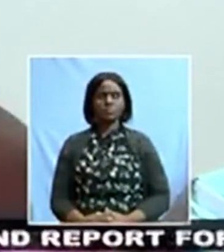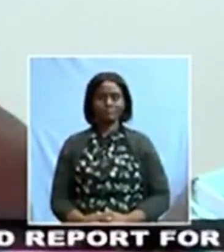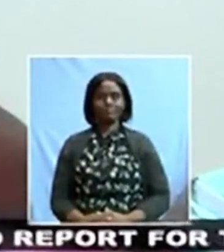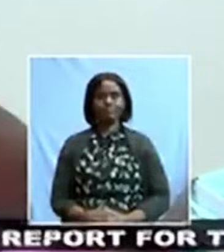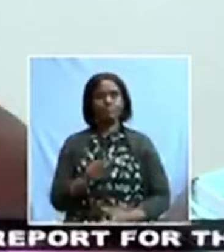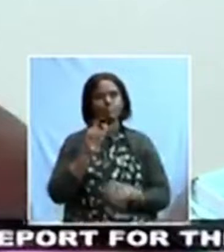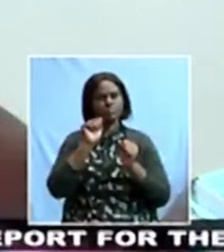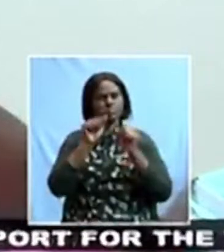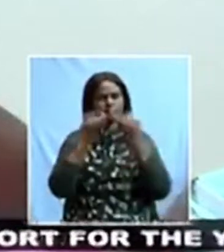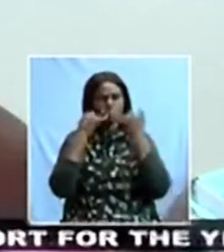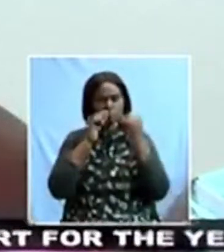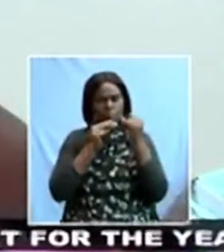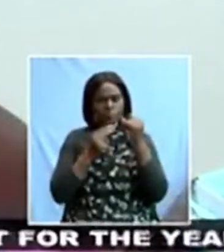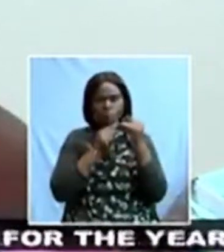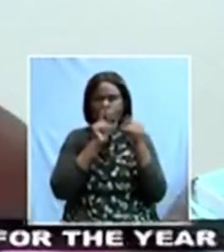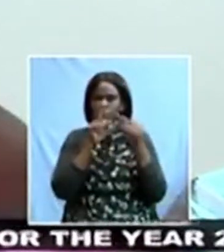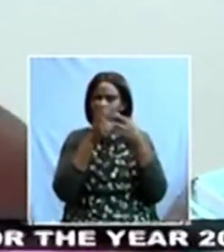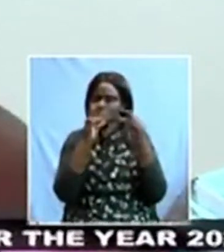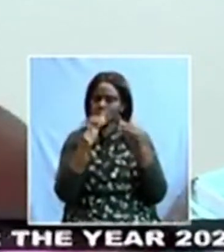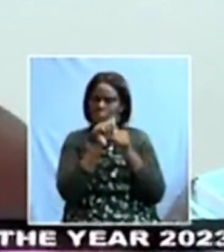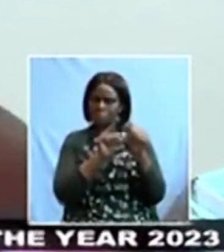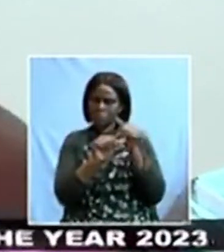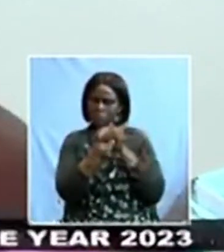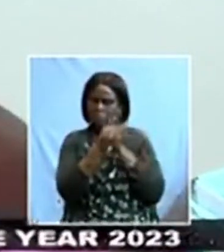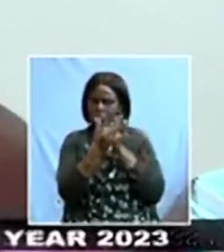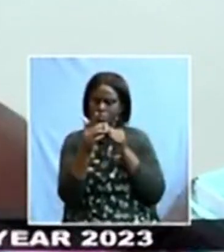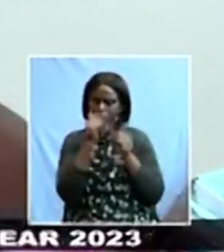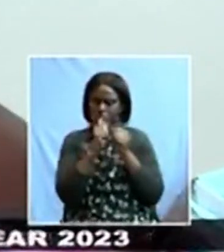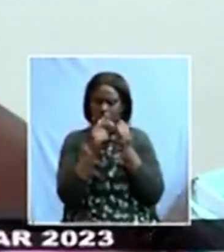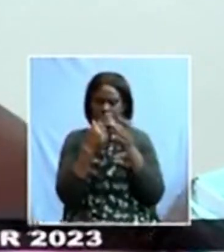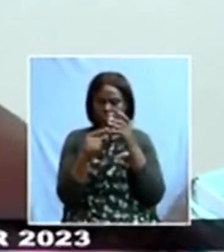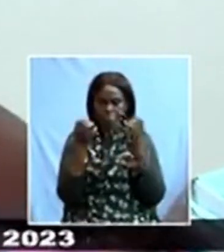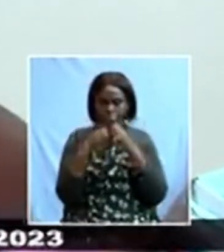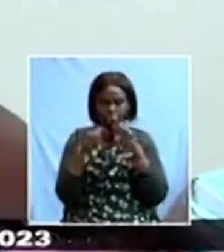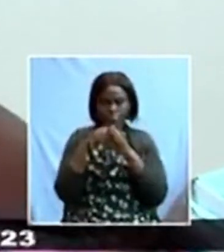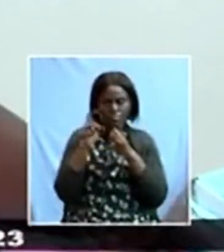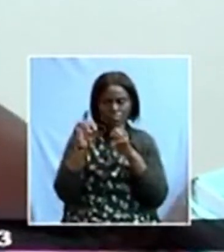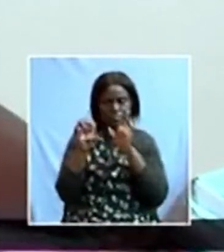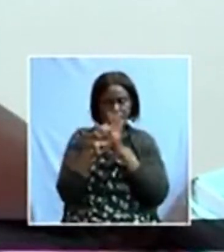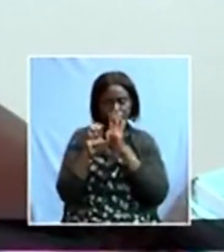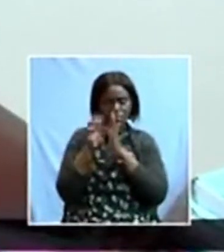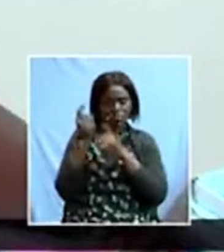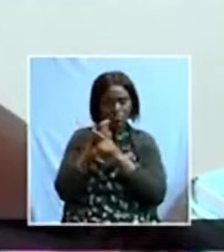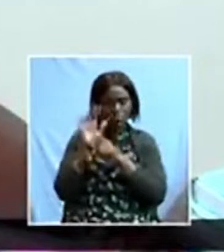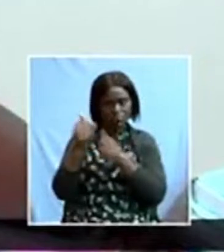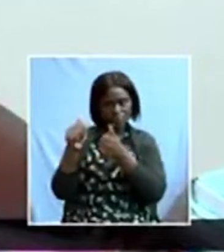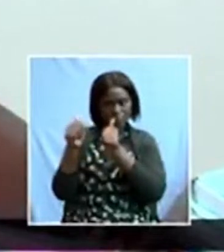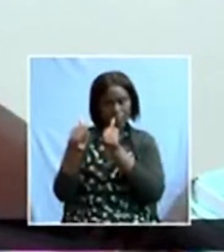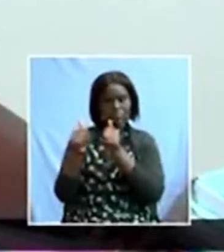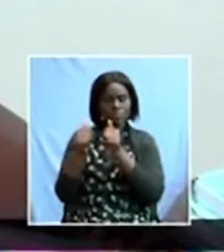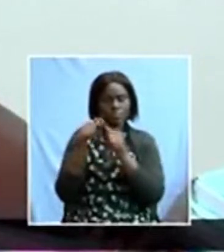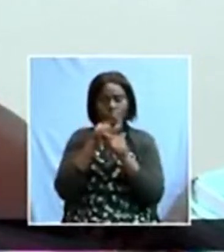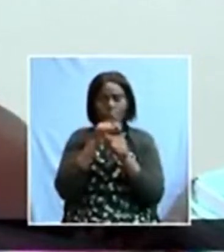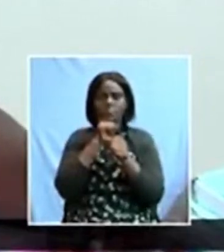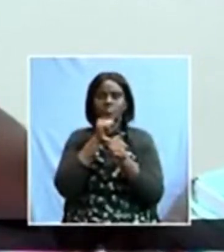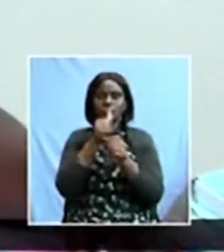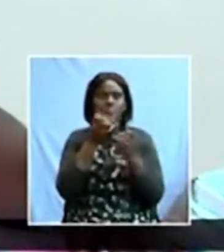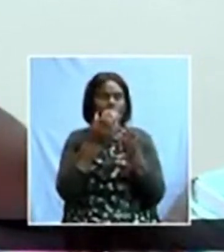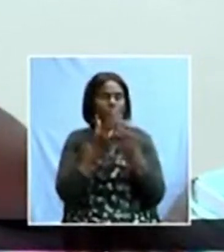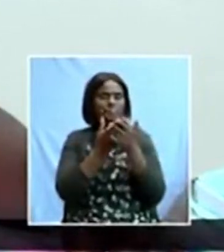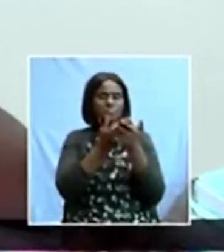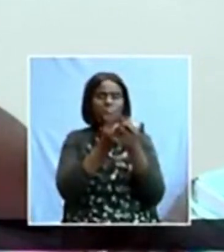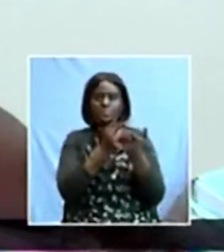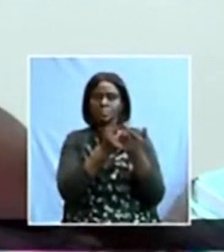Would you tell us the true story around this thing? Because it's like, even you, from your submission, you don't want to